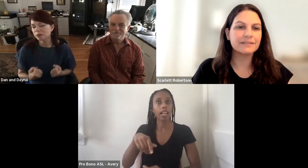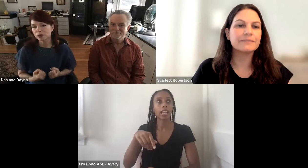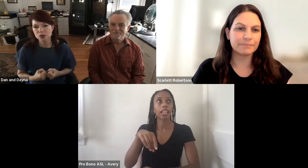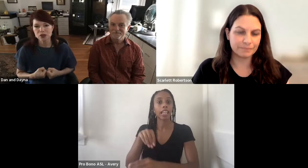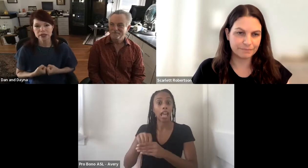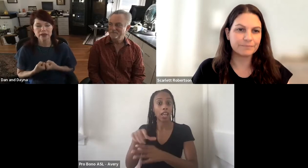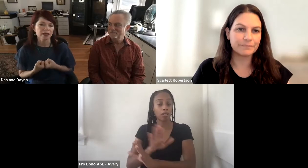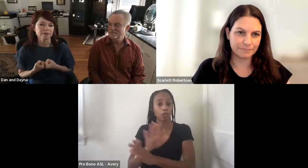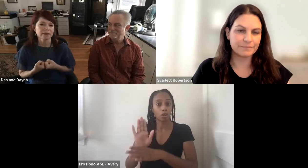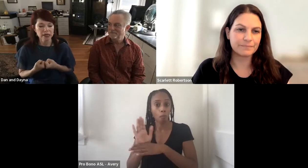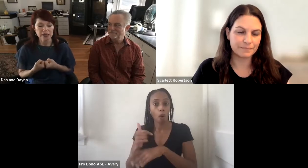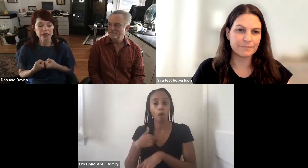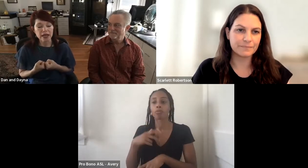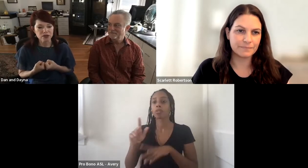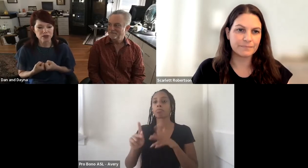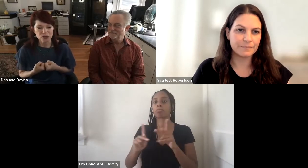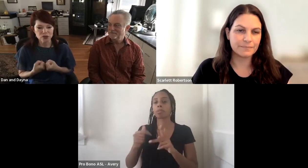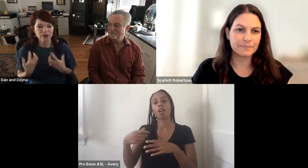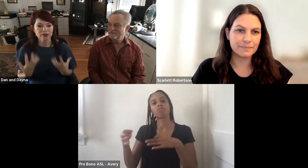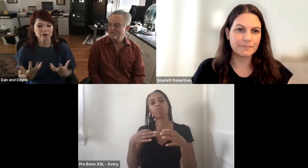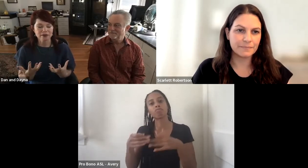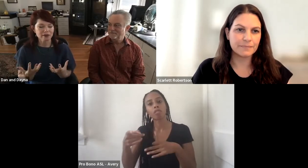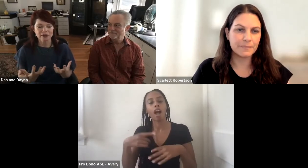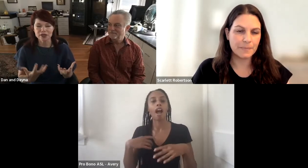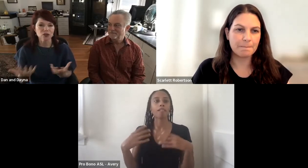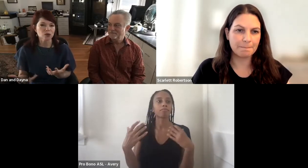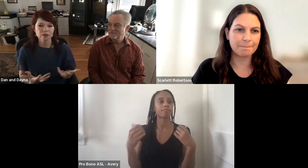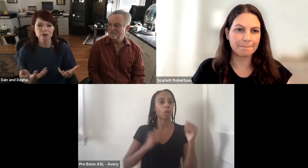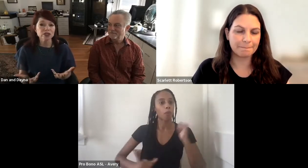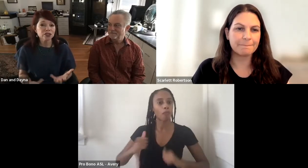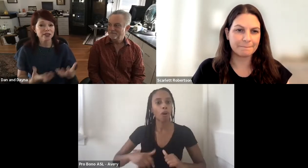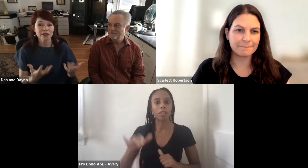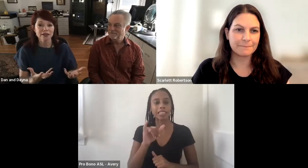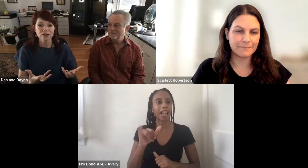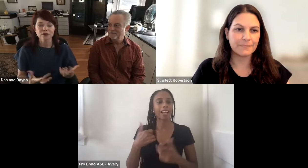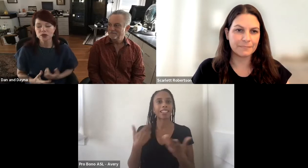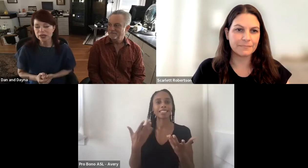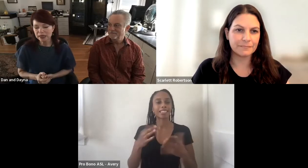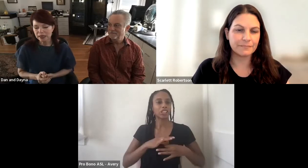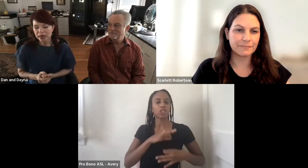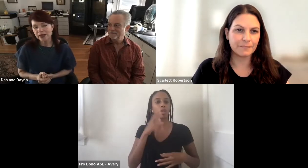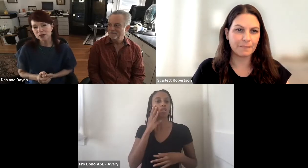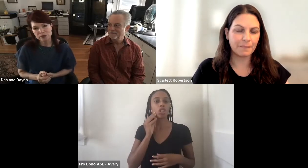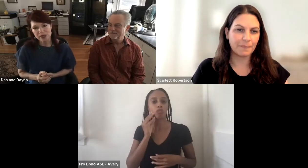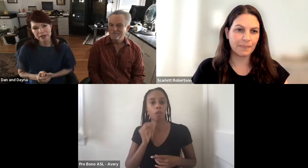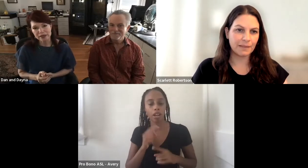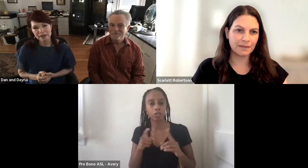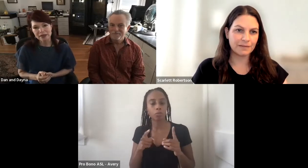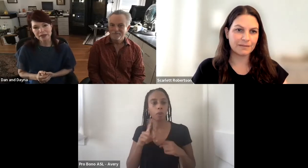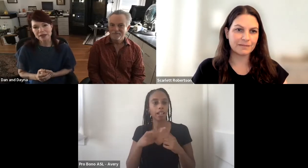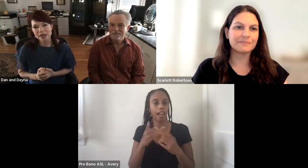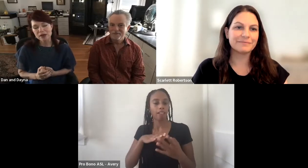or spiritual encounters with these incredible musicians, and then Leonard, of course. And that's what it was